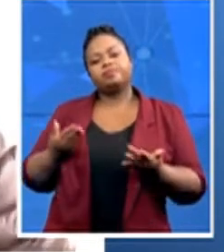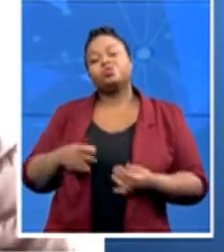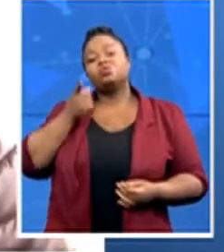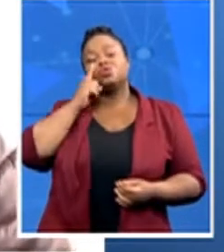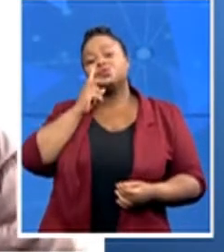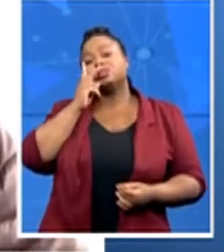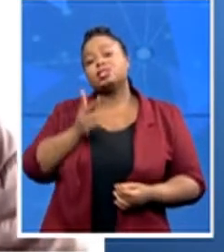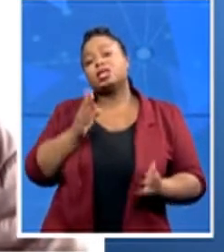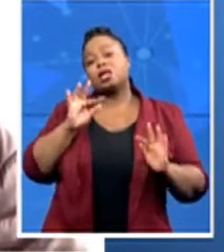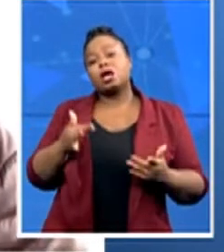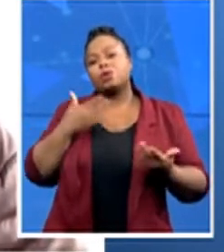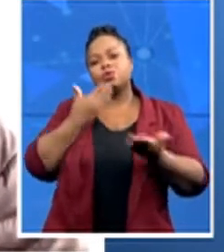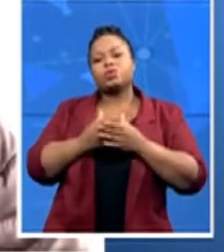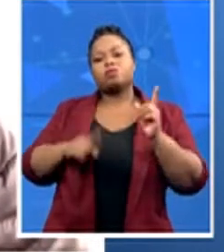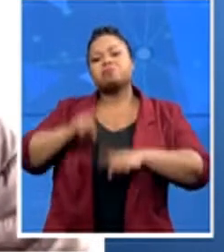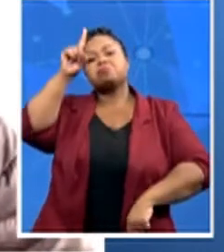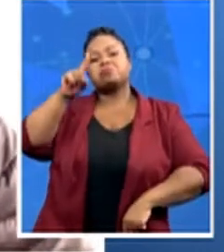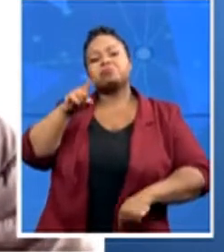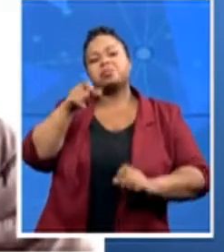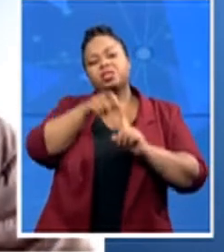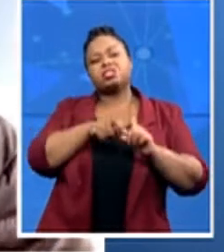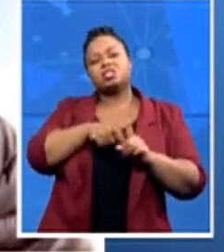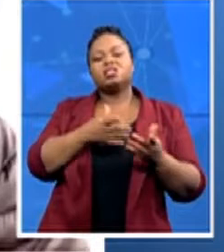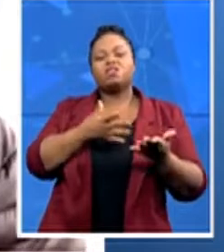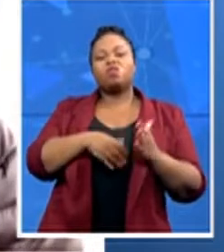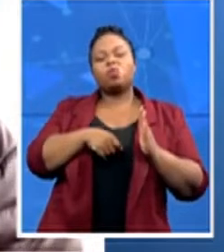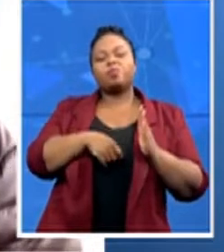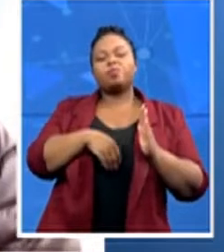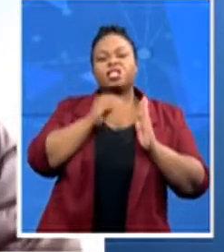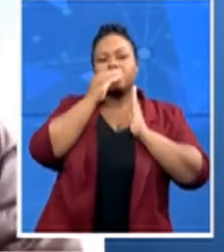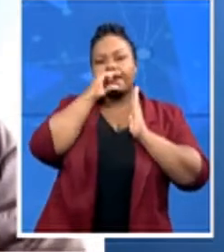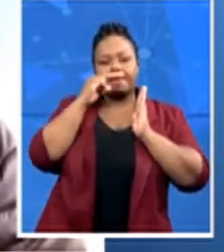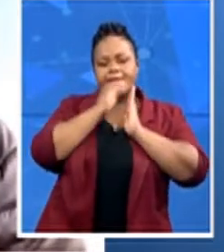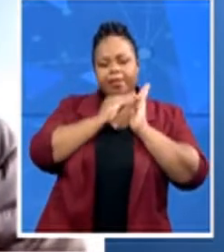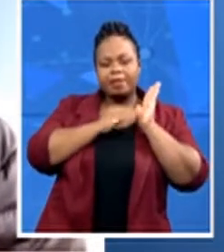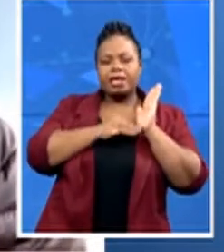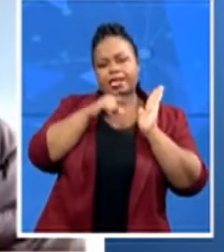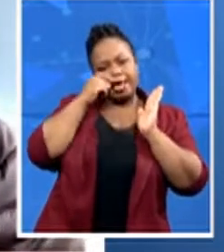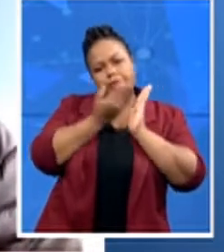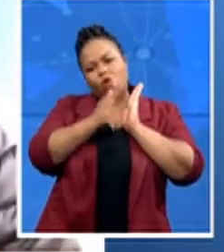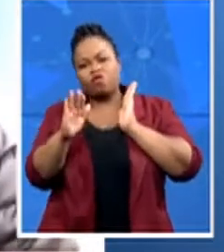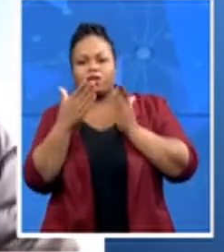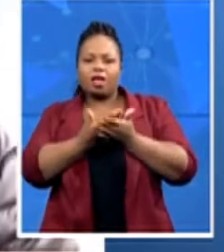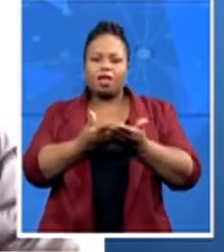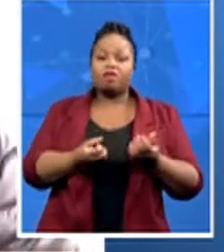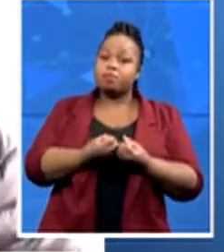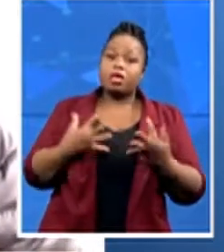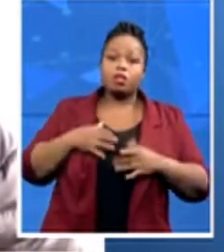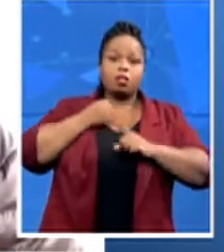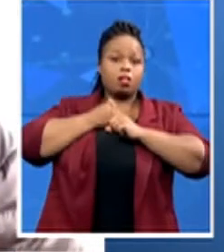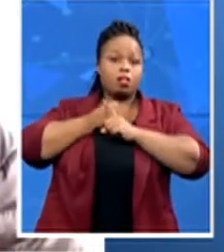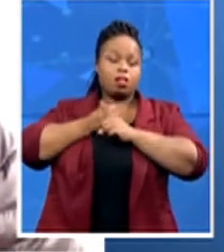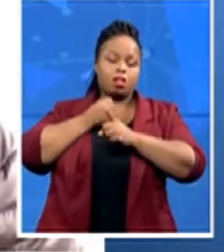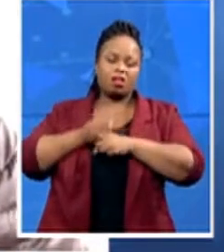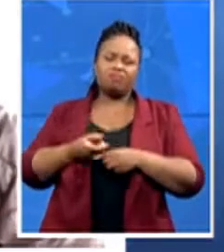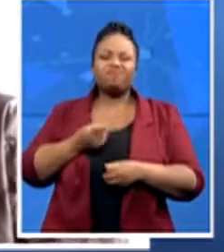from that register. So it's a victory for many activists who have been advocating for such to happen.